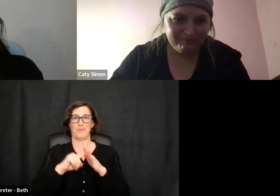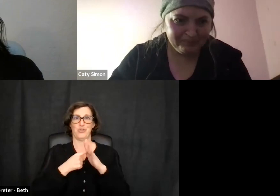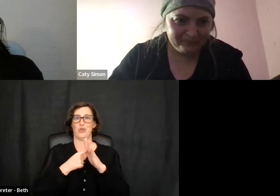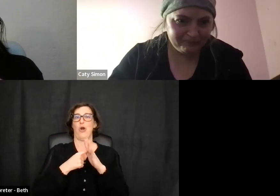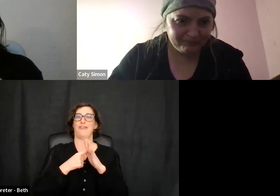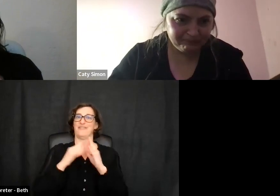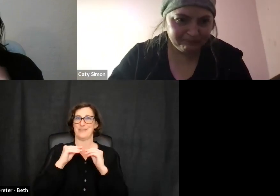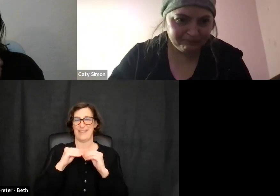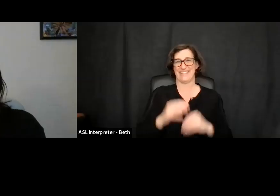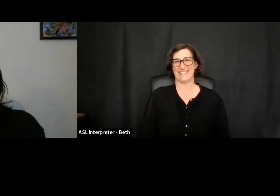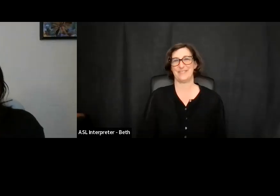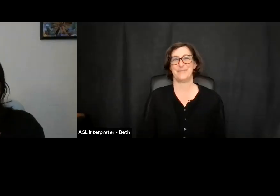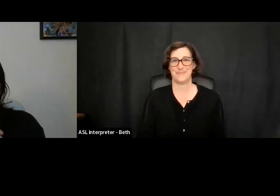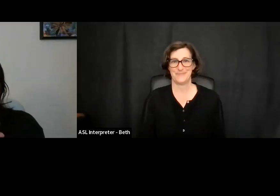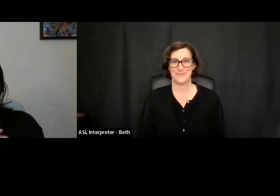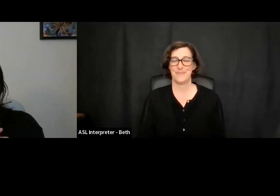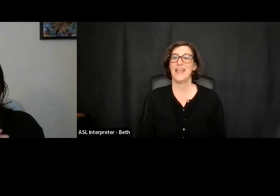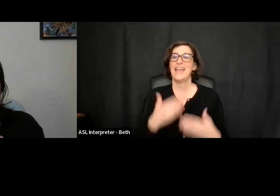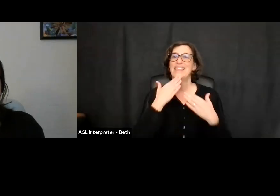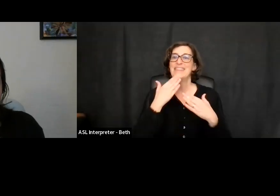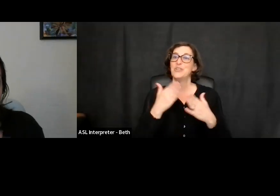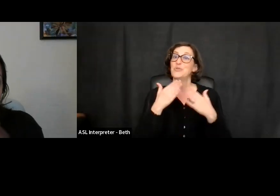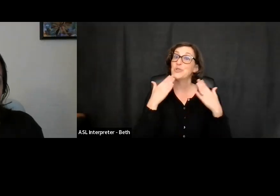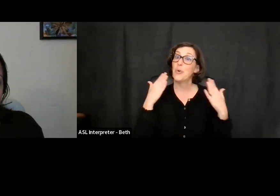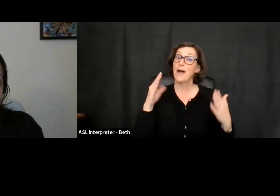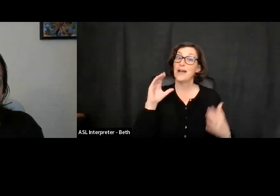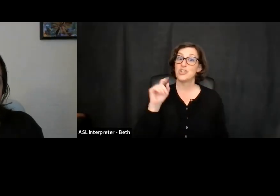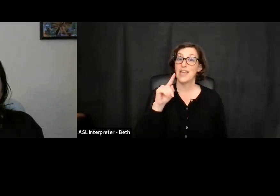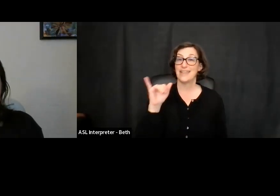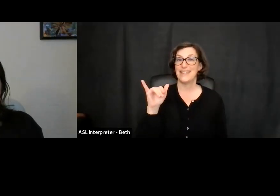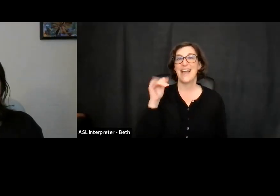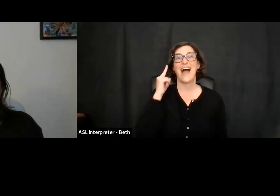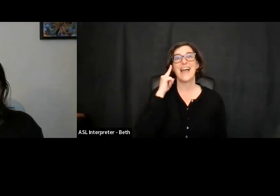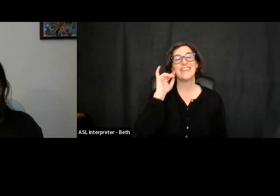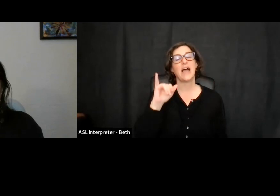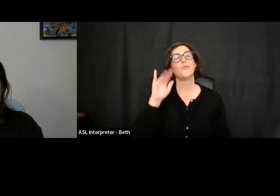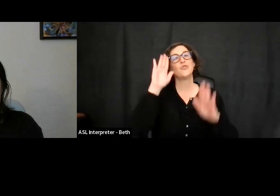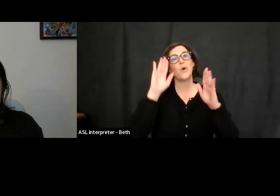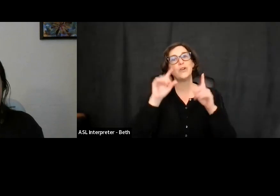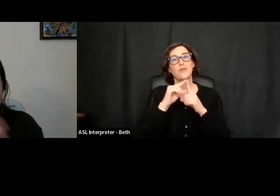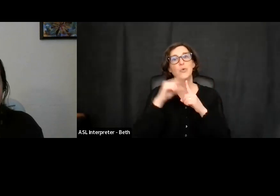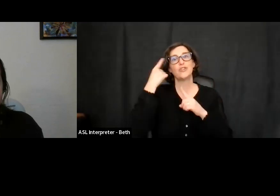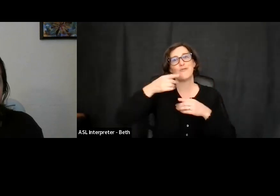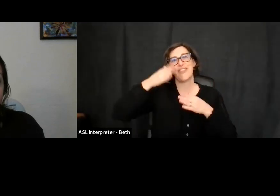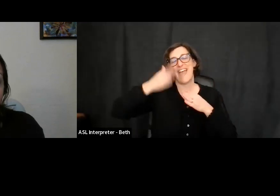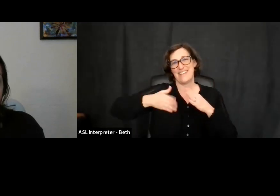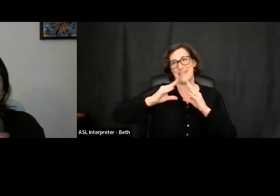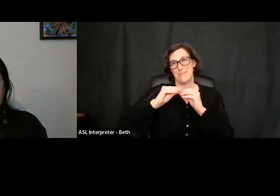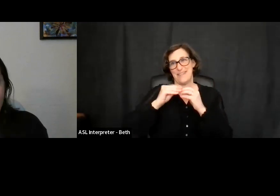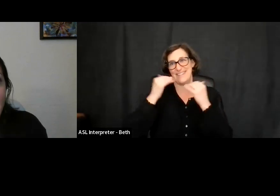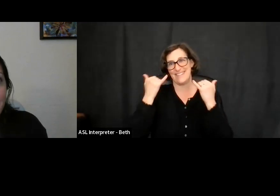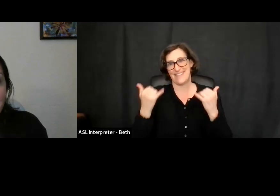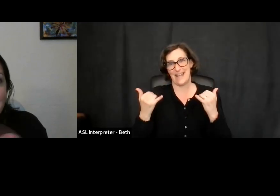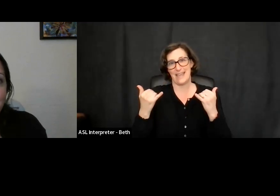yeah. Thank you so much, Caty. I actually think that those were wonderful words for us to end on. And so